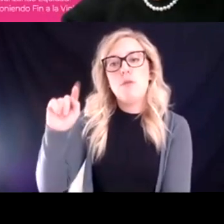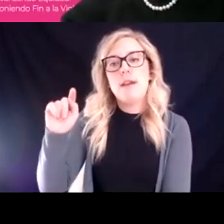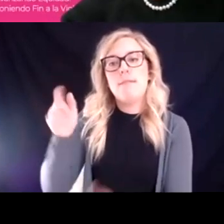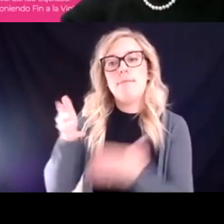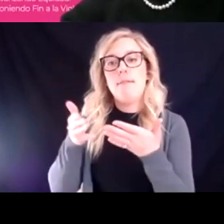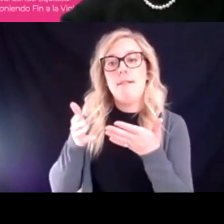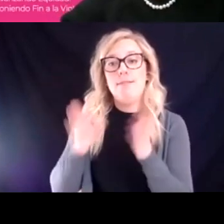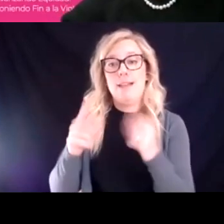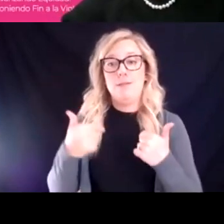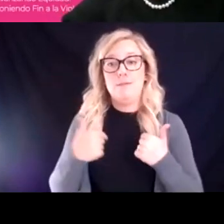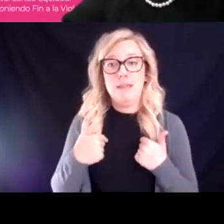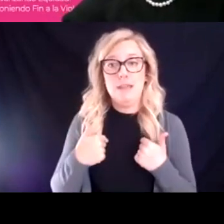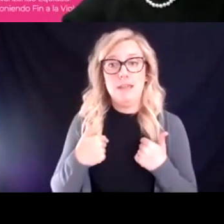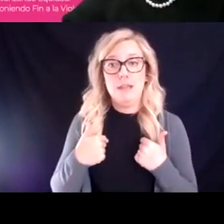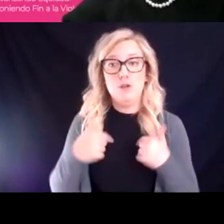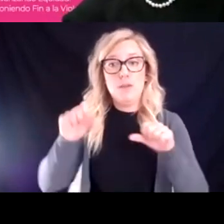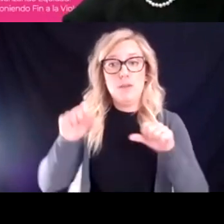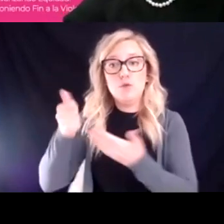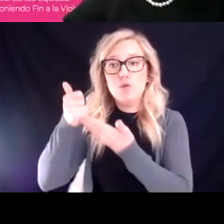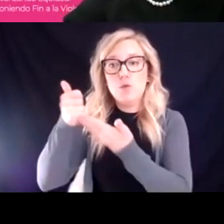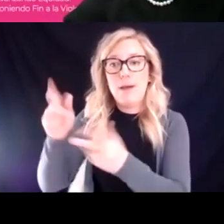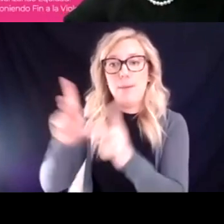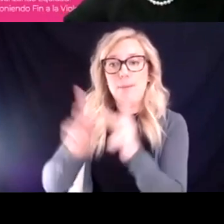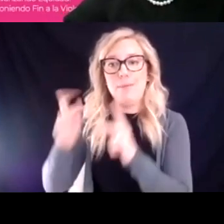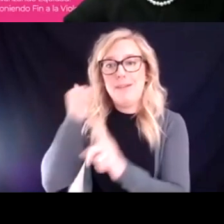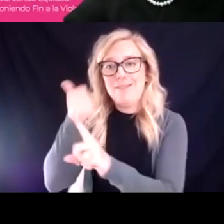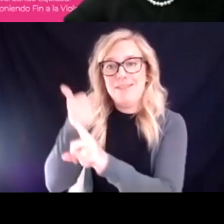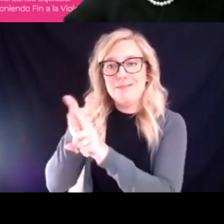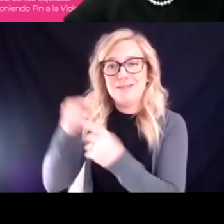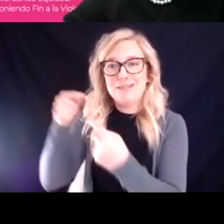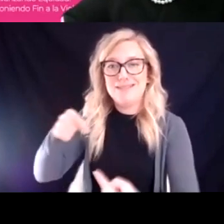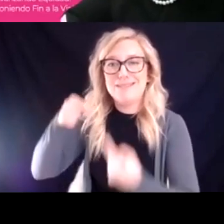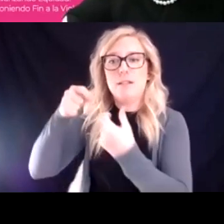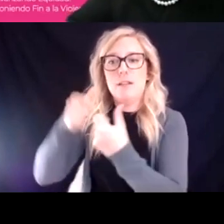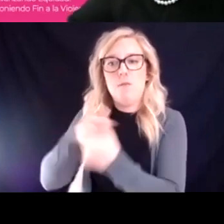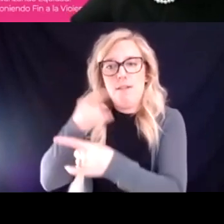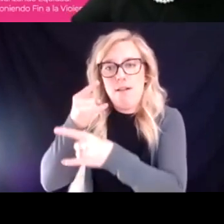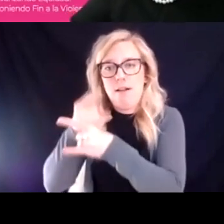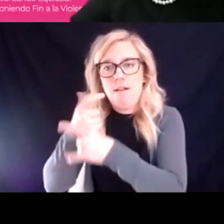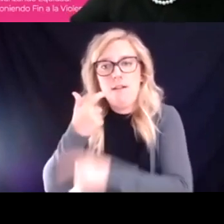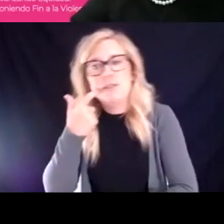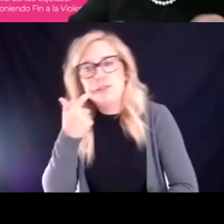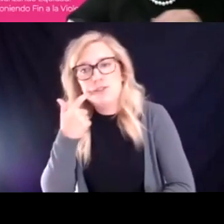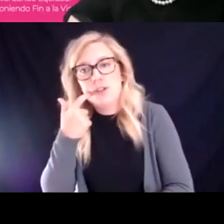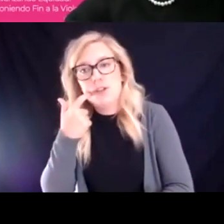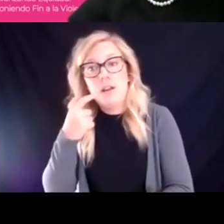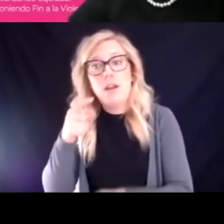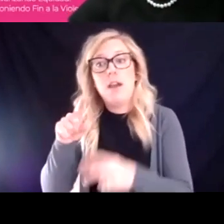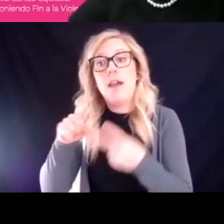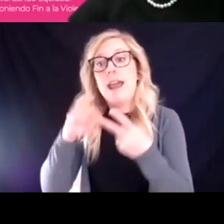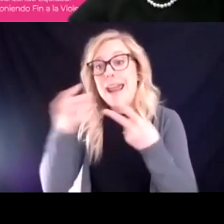people who are struggling with alcoholism and with mental health issues.